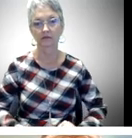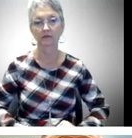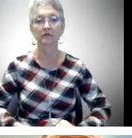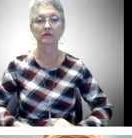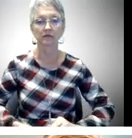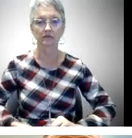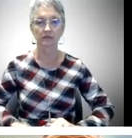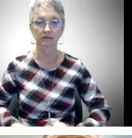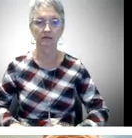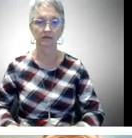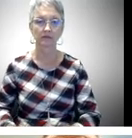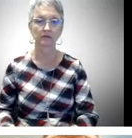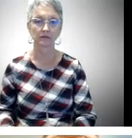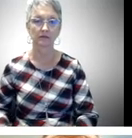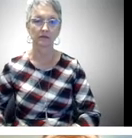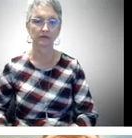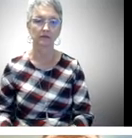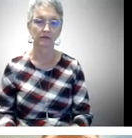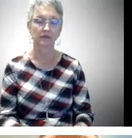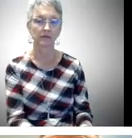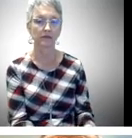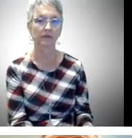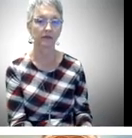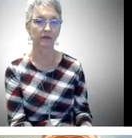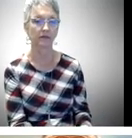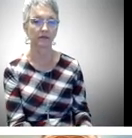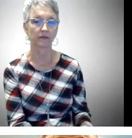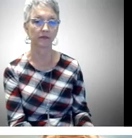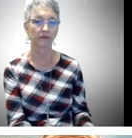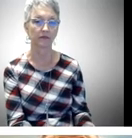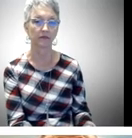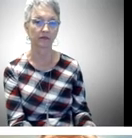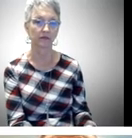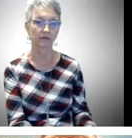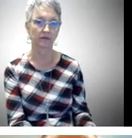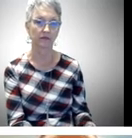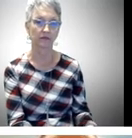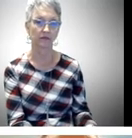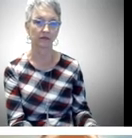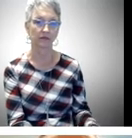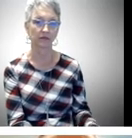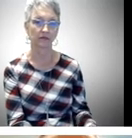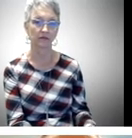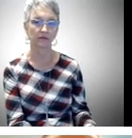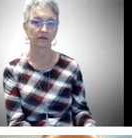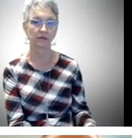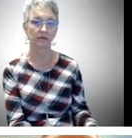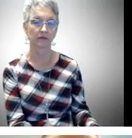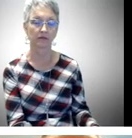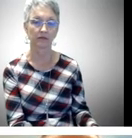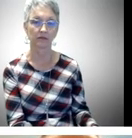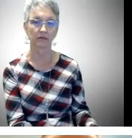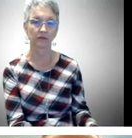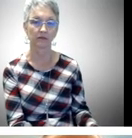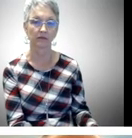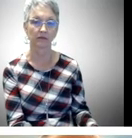are always wanting a full guardian. So that's a problem. So if you look at the statute, we put it in the duty of the